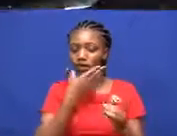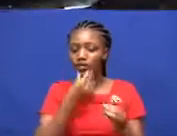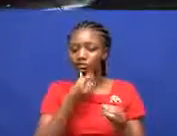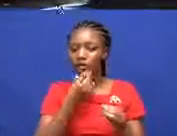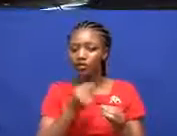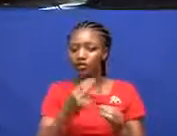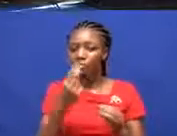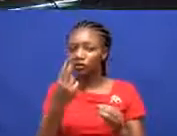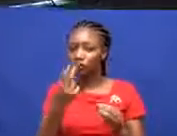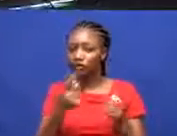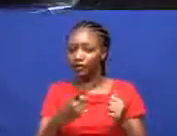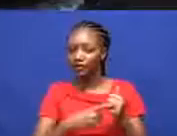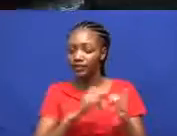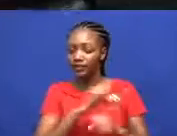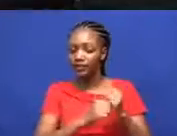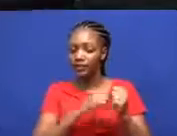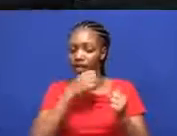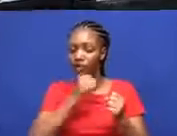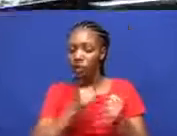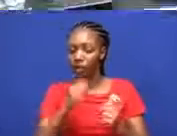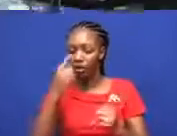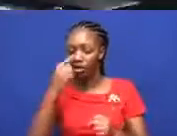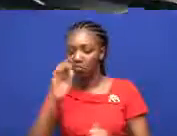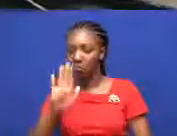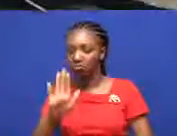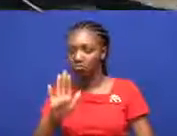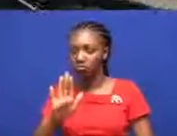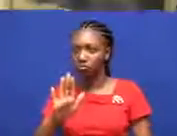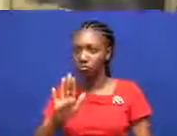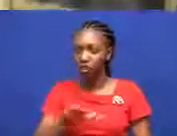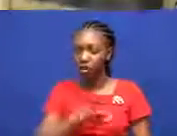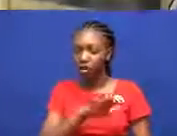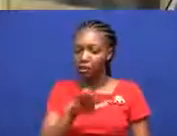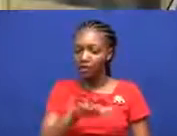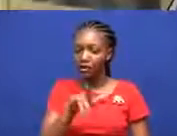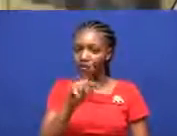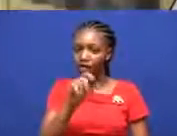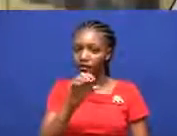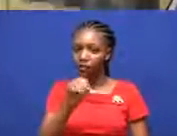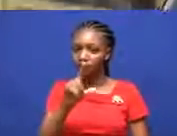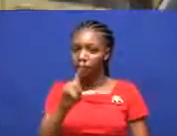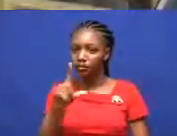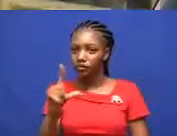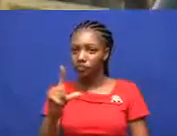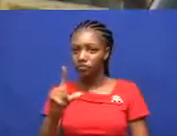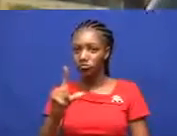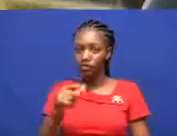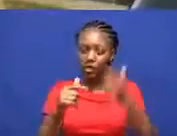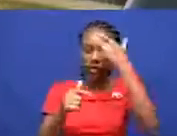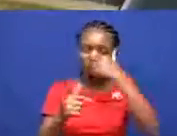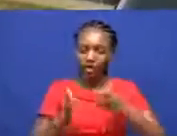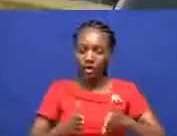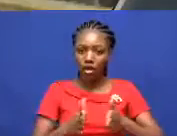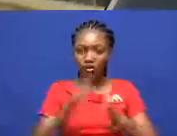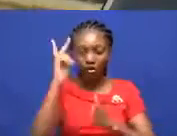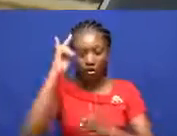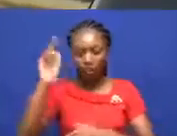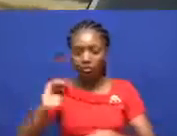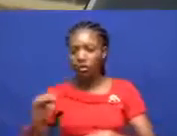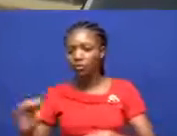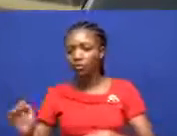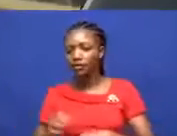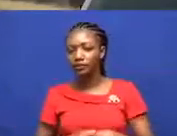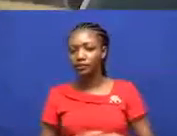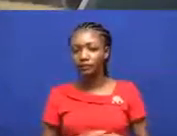26-years-old Joseph Kamau at his home at toll station along the Thika Superhighway in Kiambu